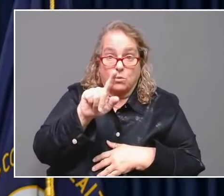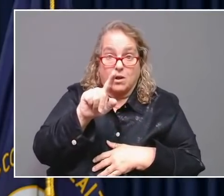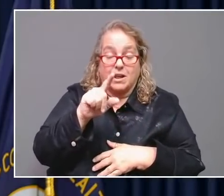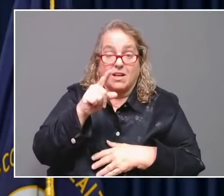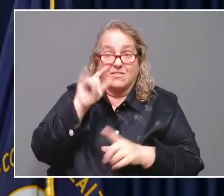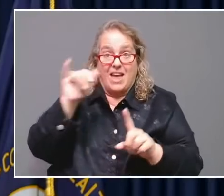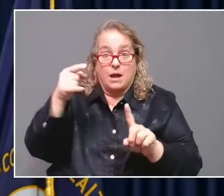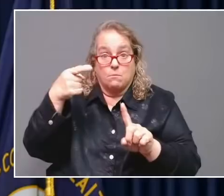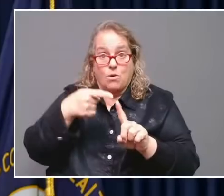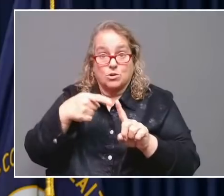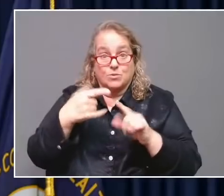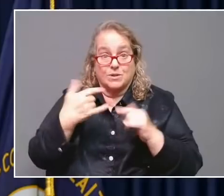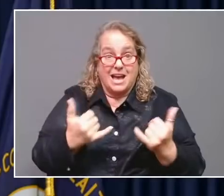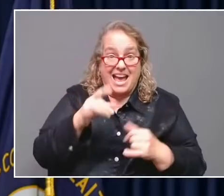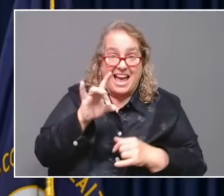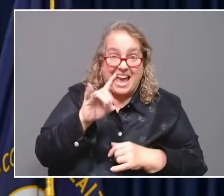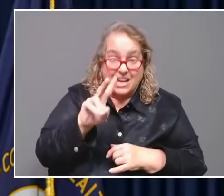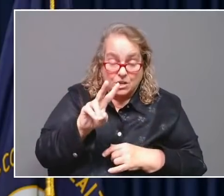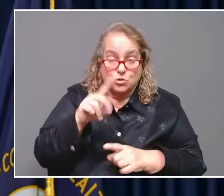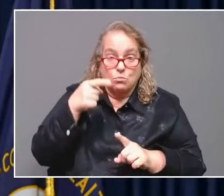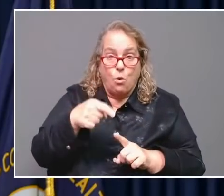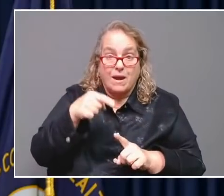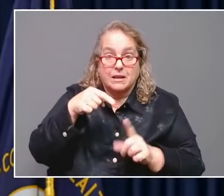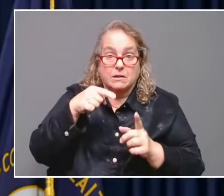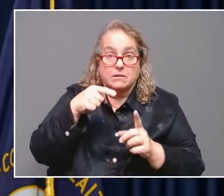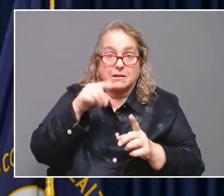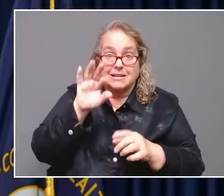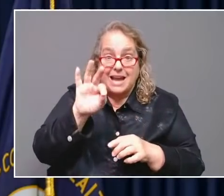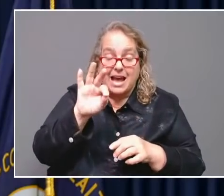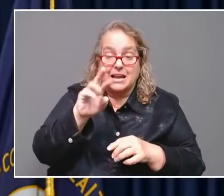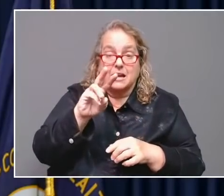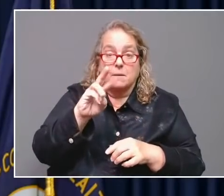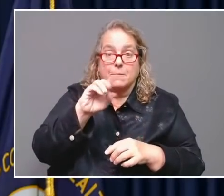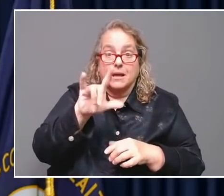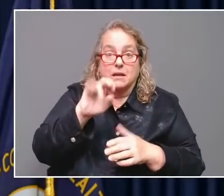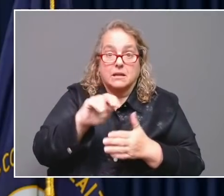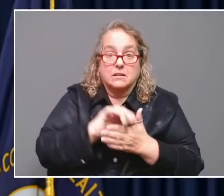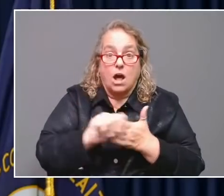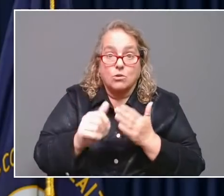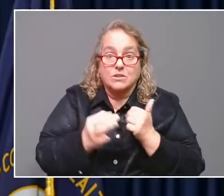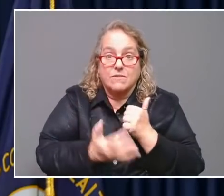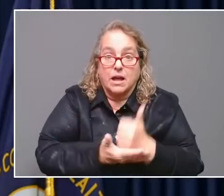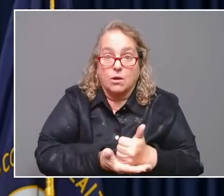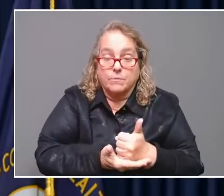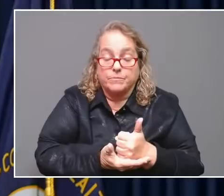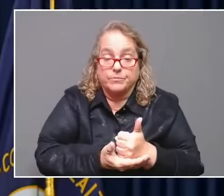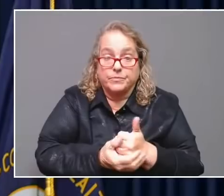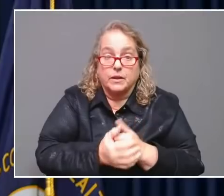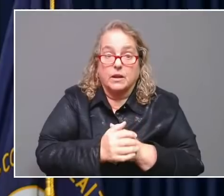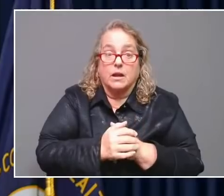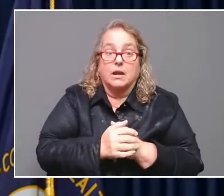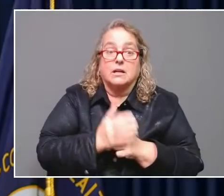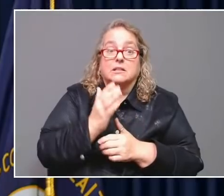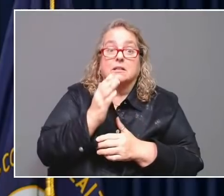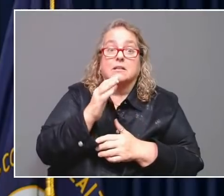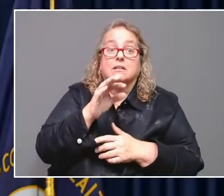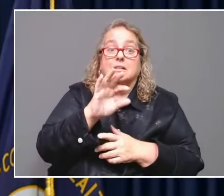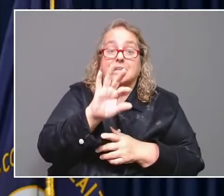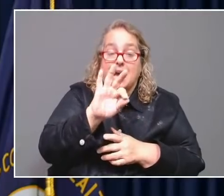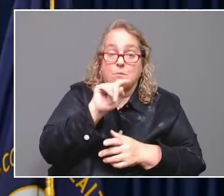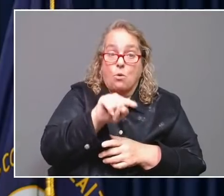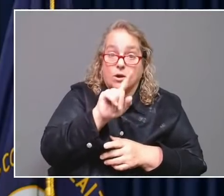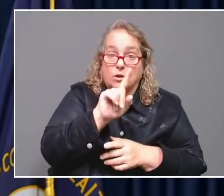$82.9 million in help for our Kentucky families. 74.5 of that was in rental assistance, and 9.1 million was